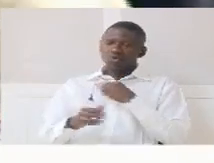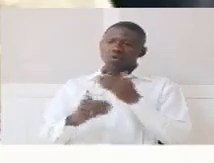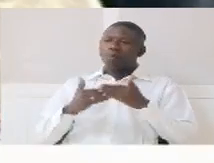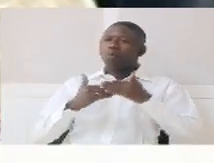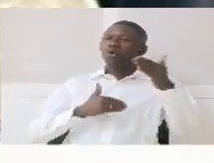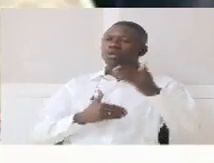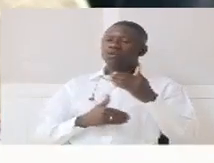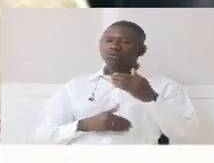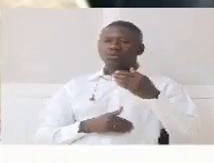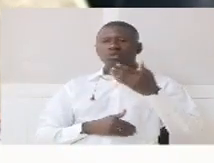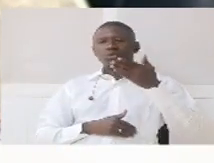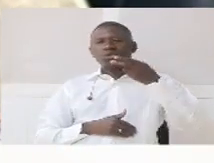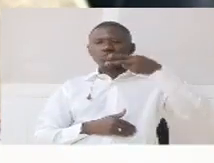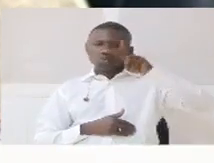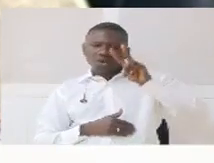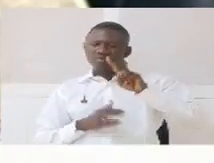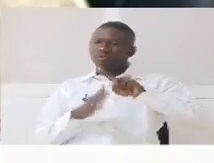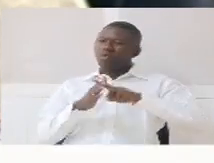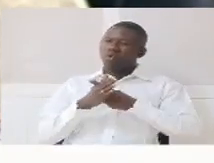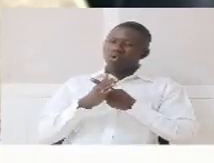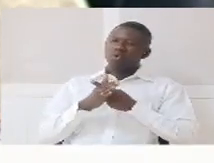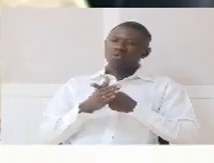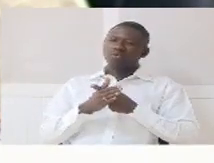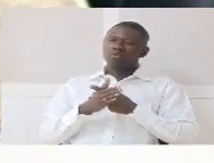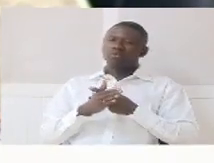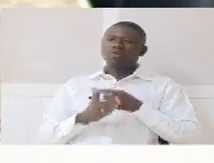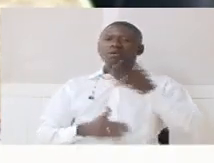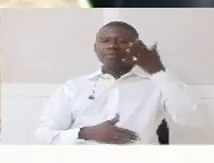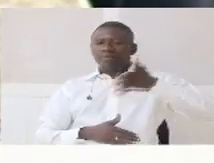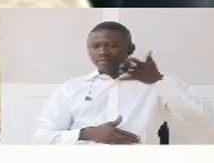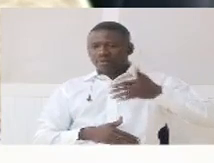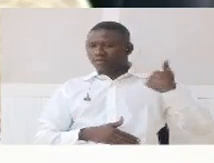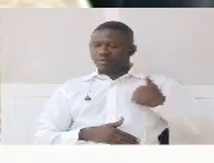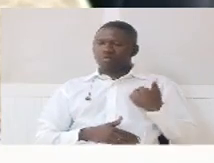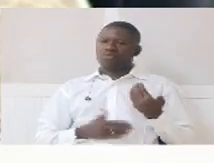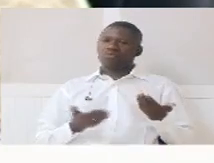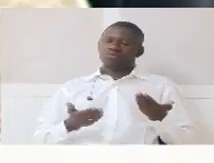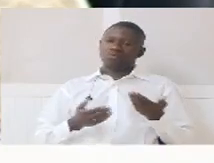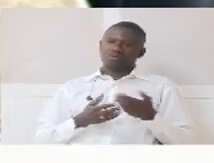15 people. You are told that at least it should contain 12 inmates